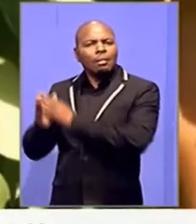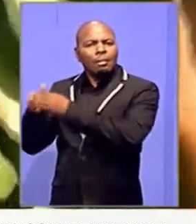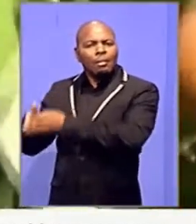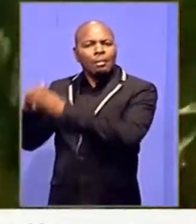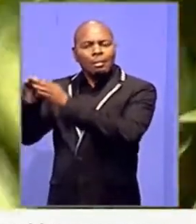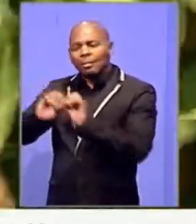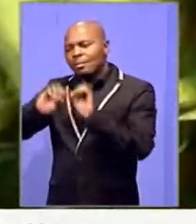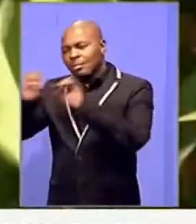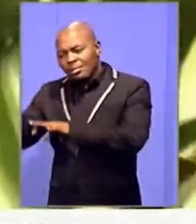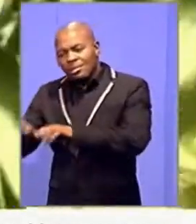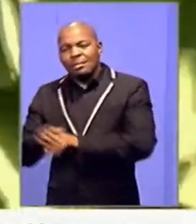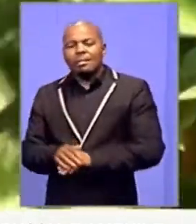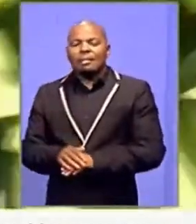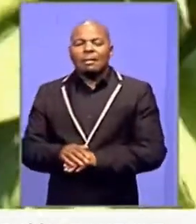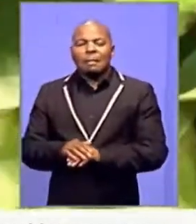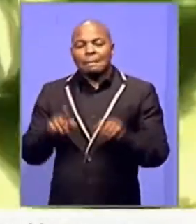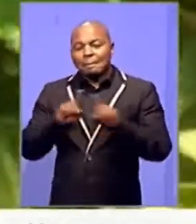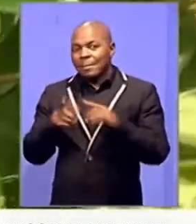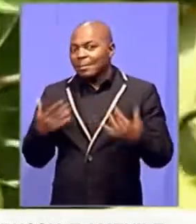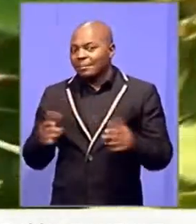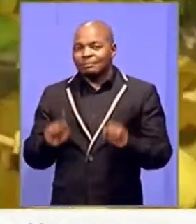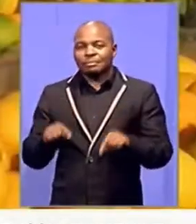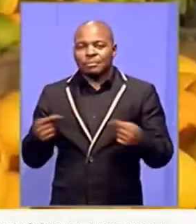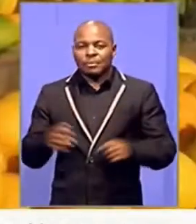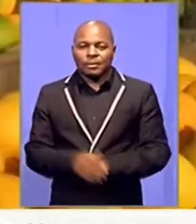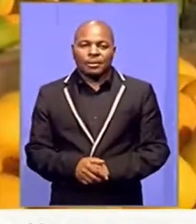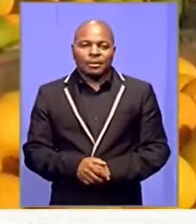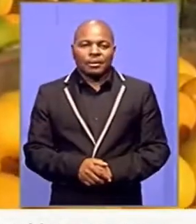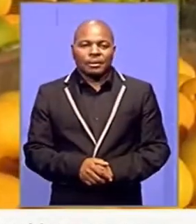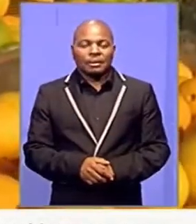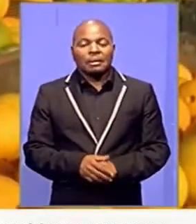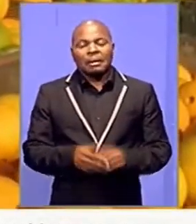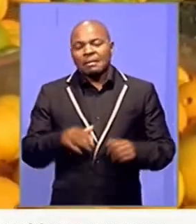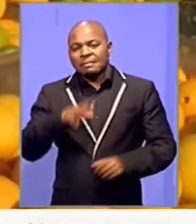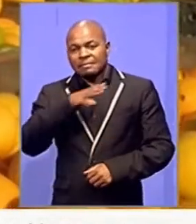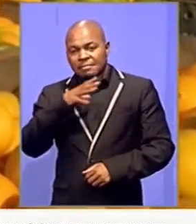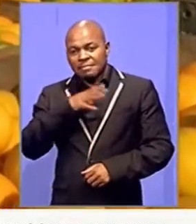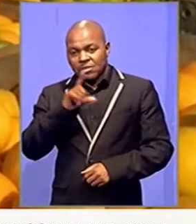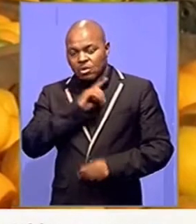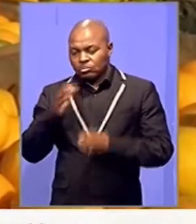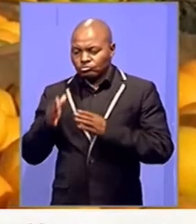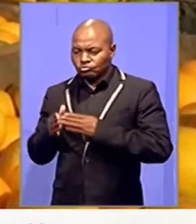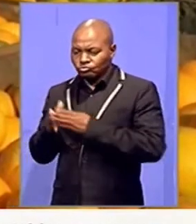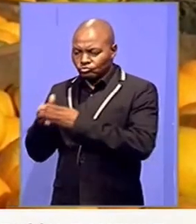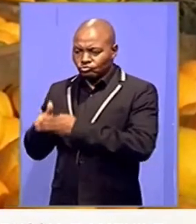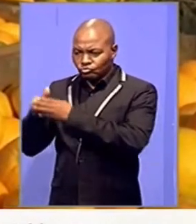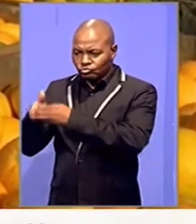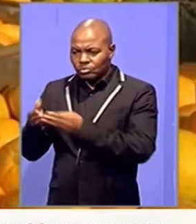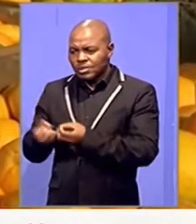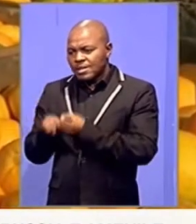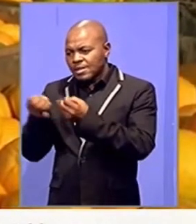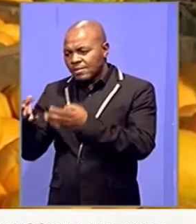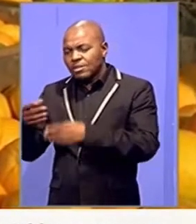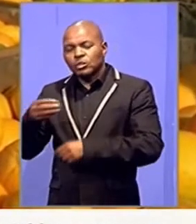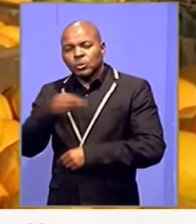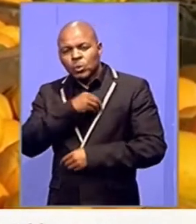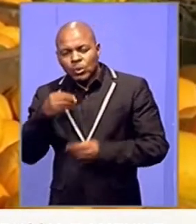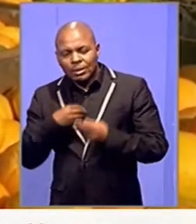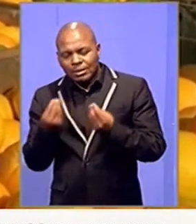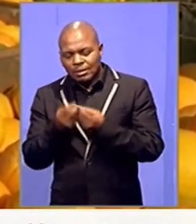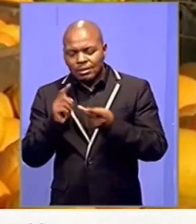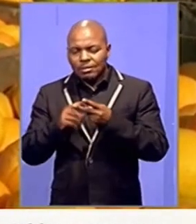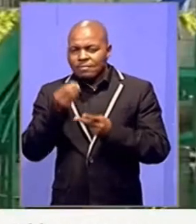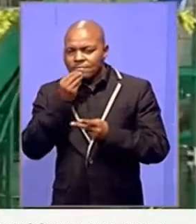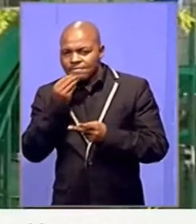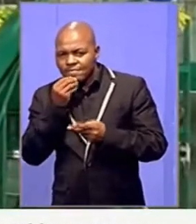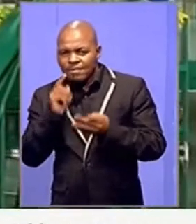tsa bona di finyelle naheng eo ka nako. Mothating wa jwale ho dumelletswe fela hore ho kene dikepe tse tlisang thepa ya bongaka, dijo le